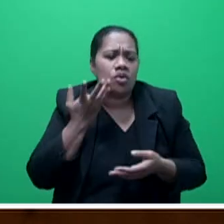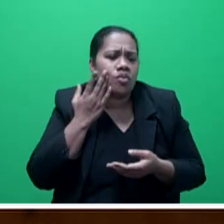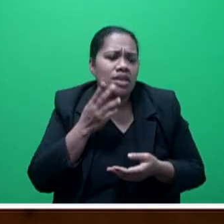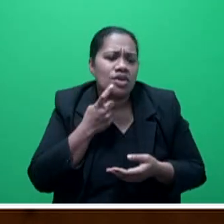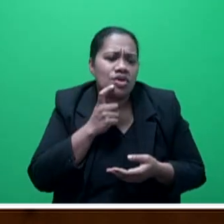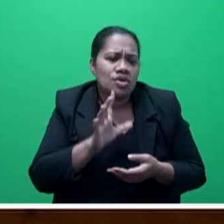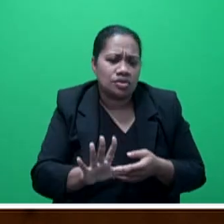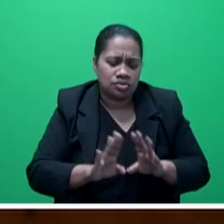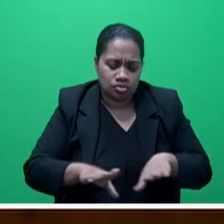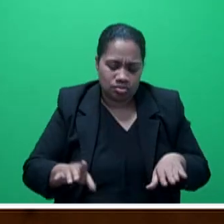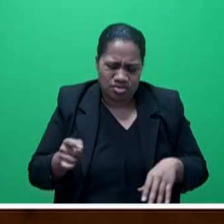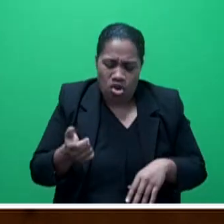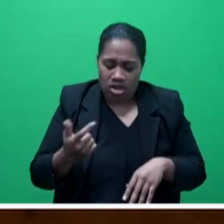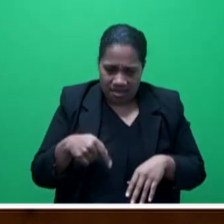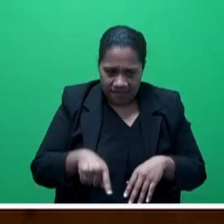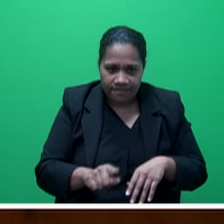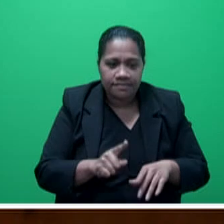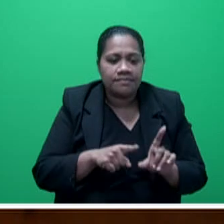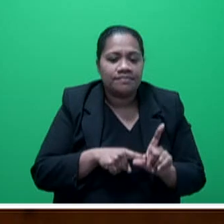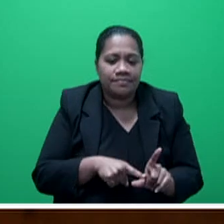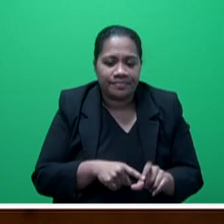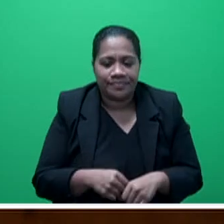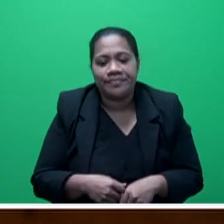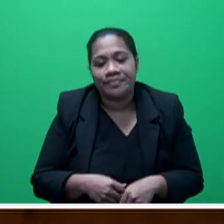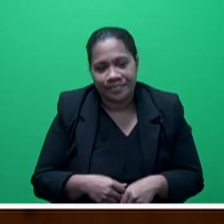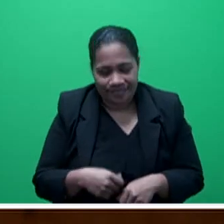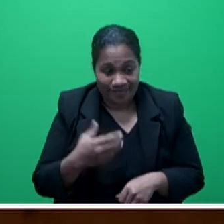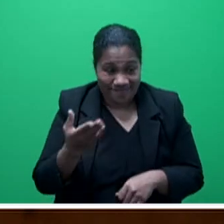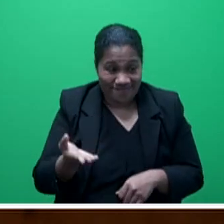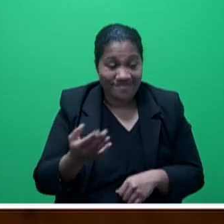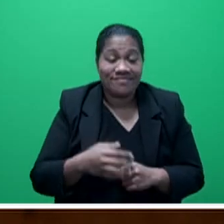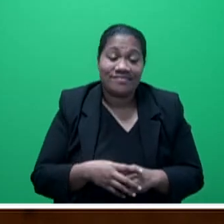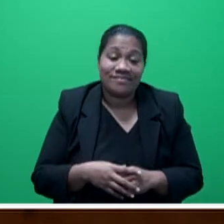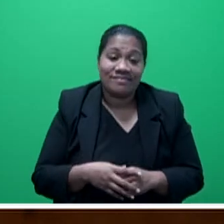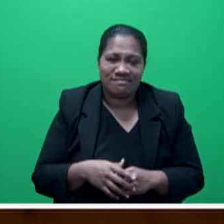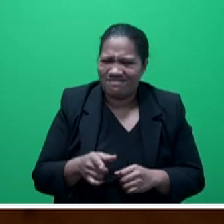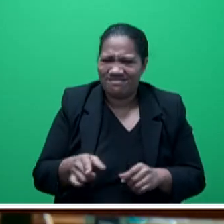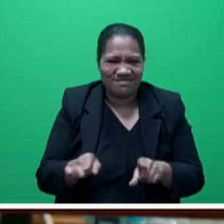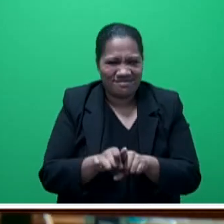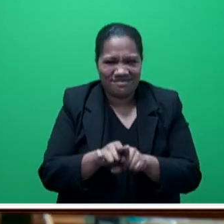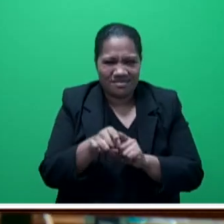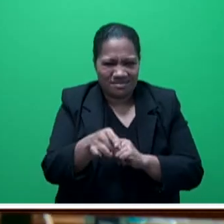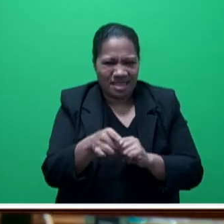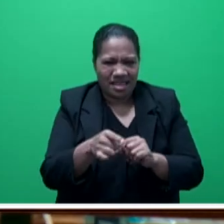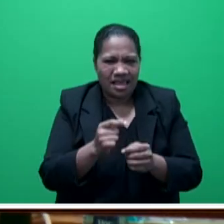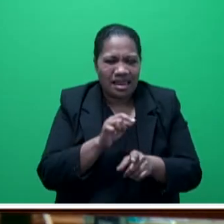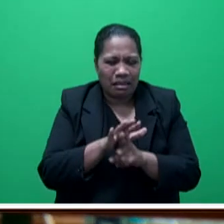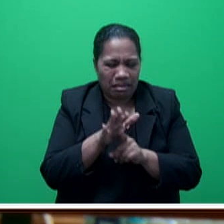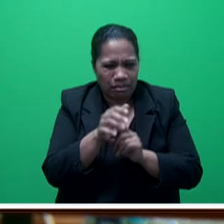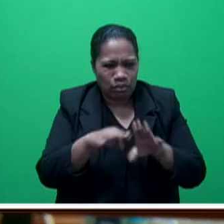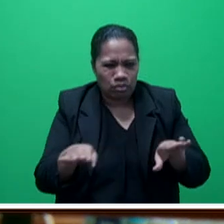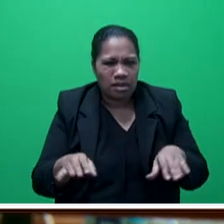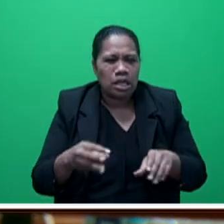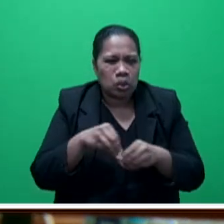is absolutely right in that manners make it mad, and her act of cursing innocent children, including those who are yet to be